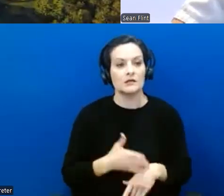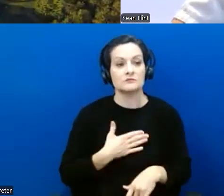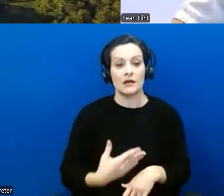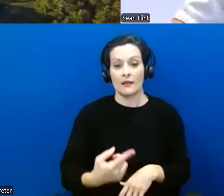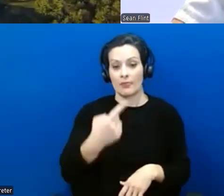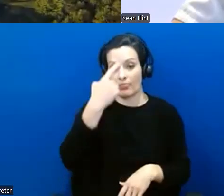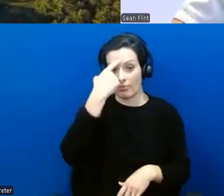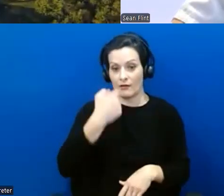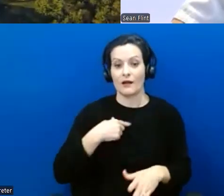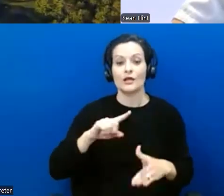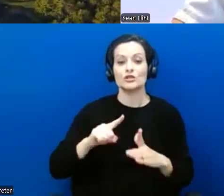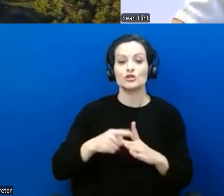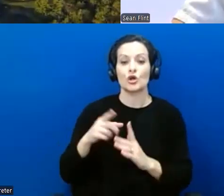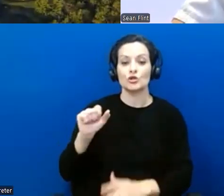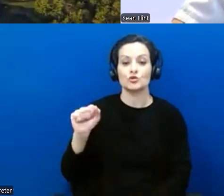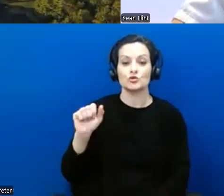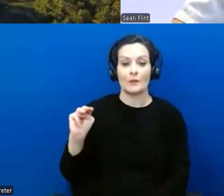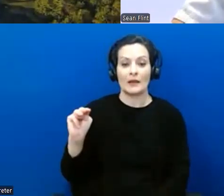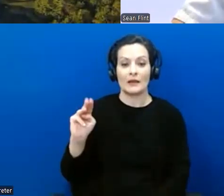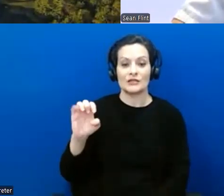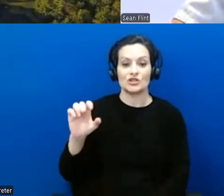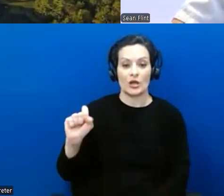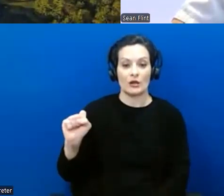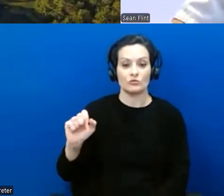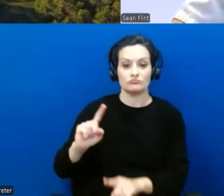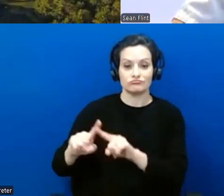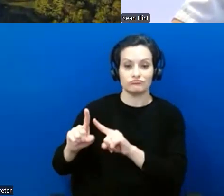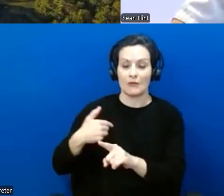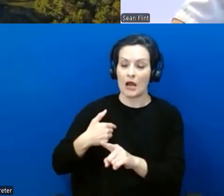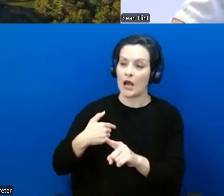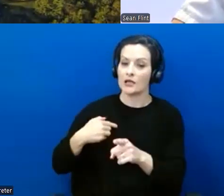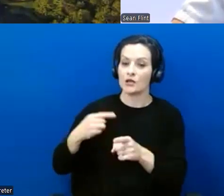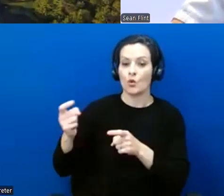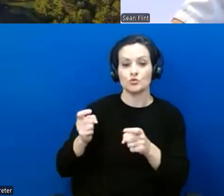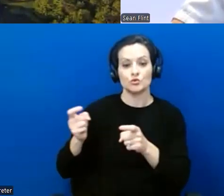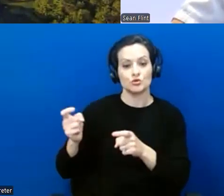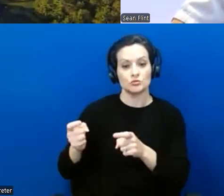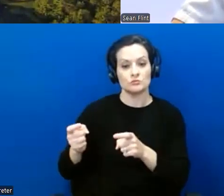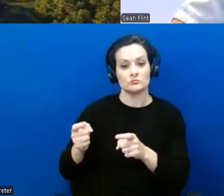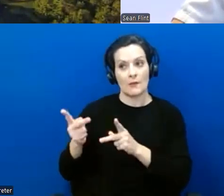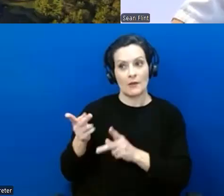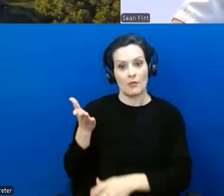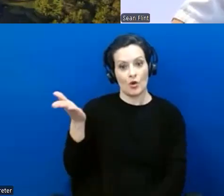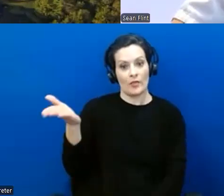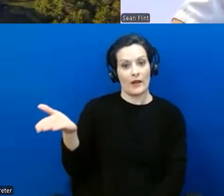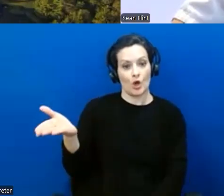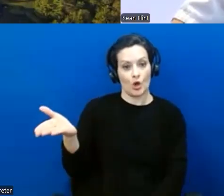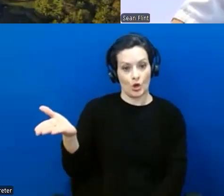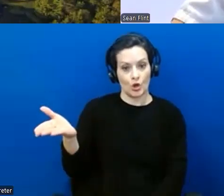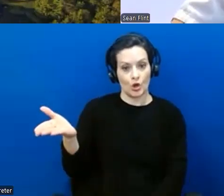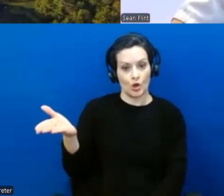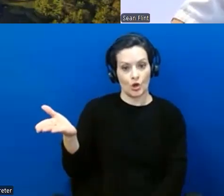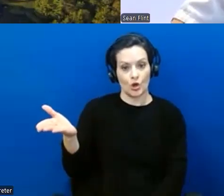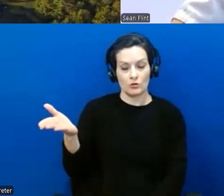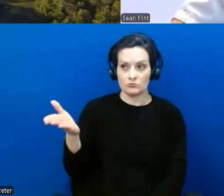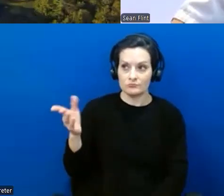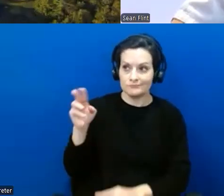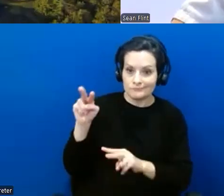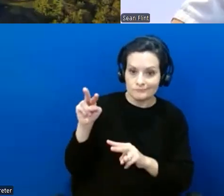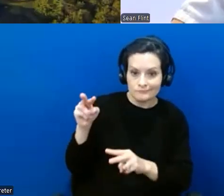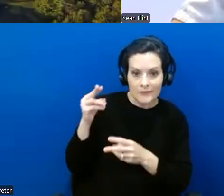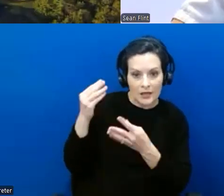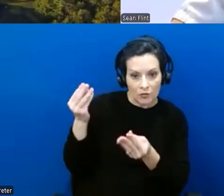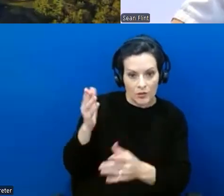social media channels that I now run, was like, this is where people are, and this is where people get information. And